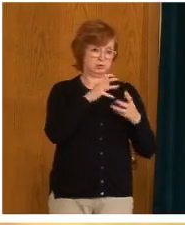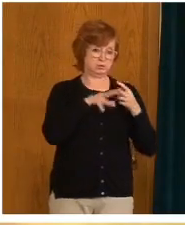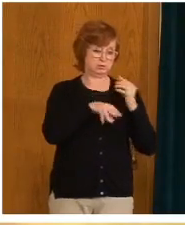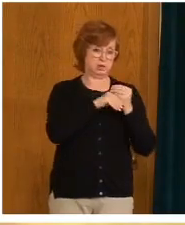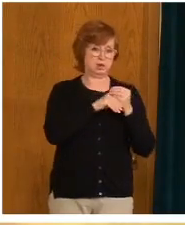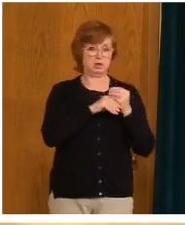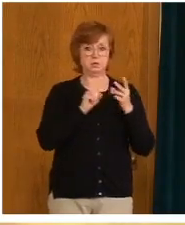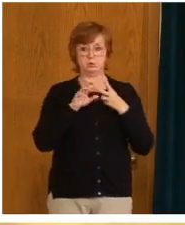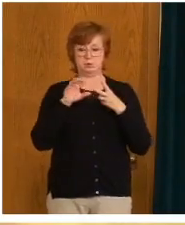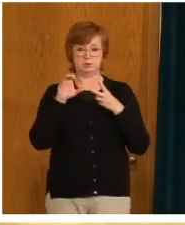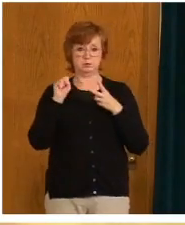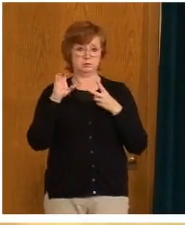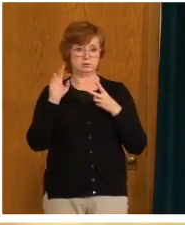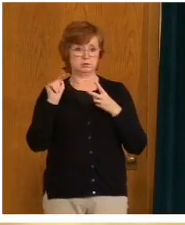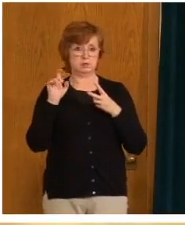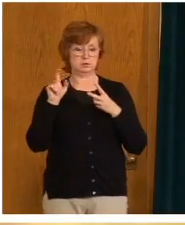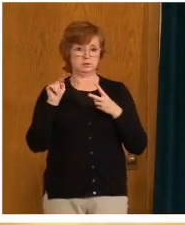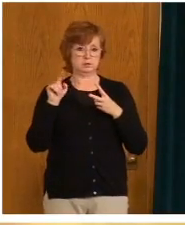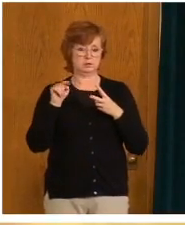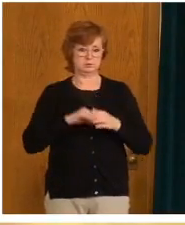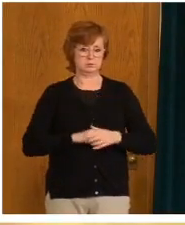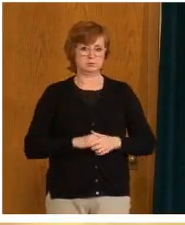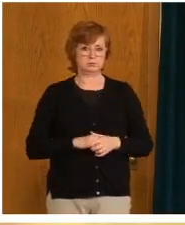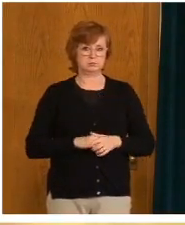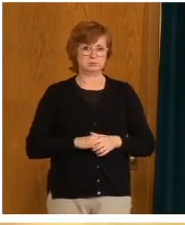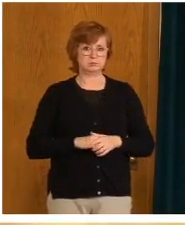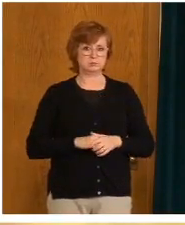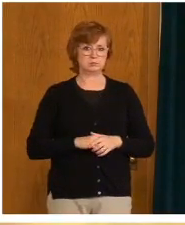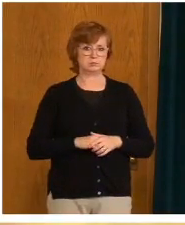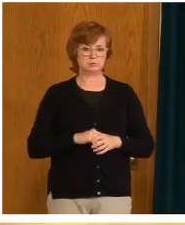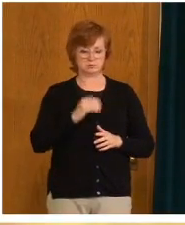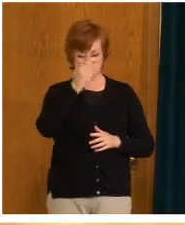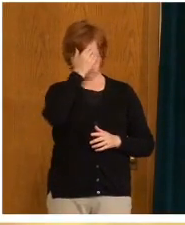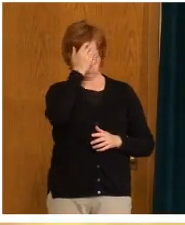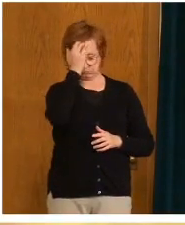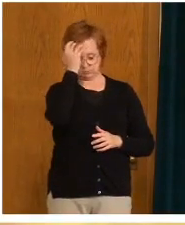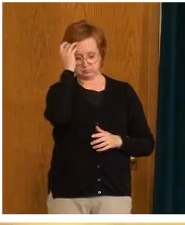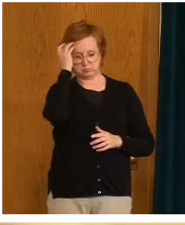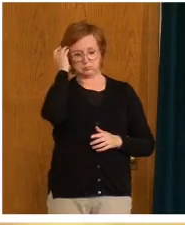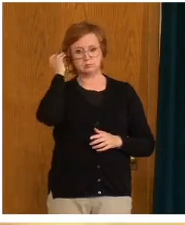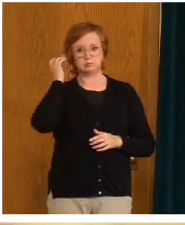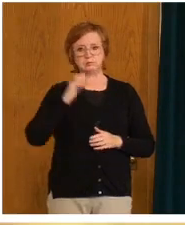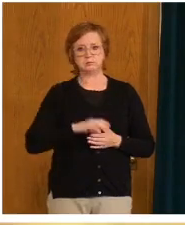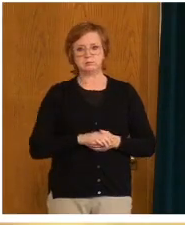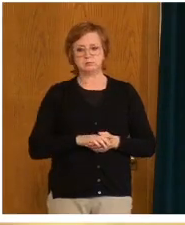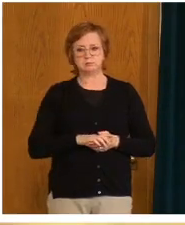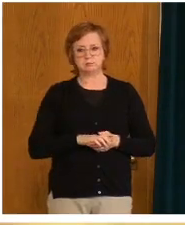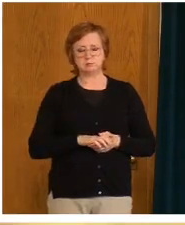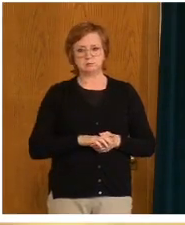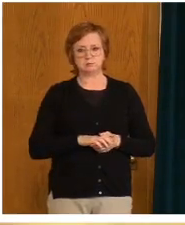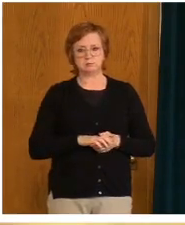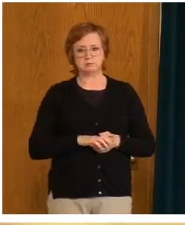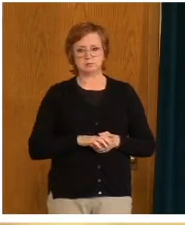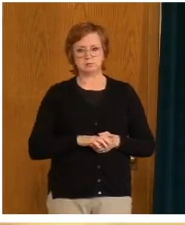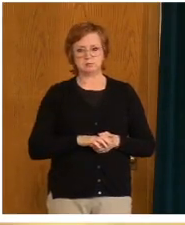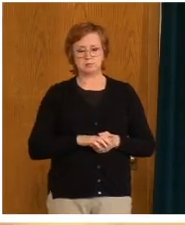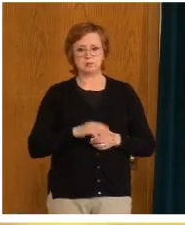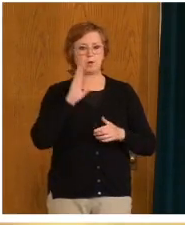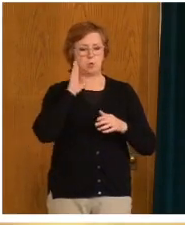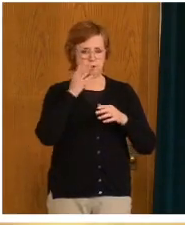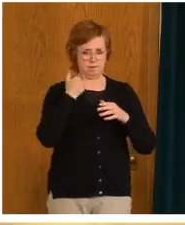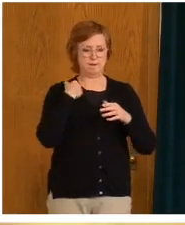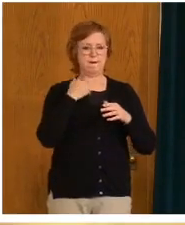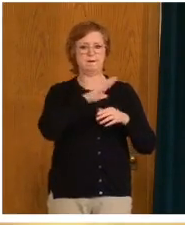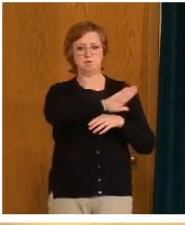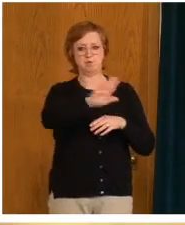making the vaccines that we do have in stock available for those folks. They will receive their vaccine in the appropriate time